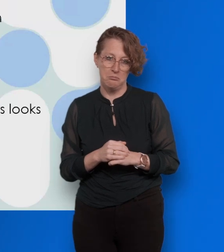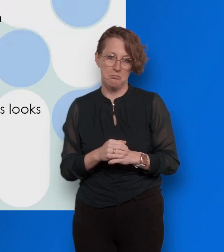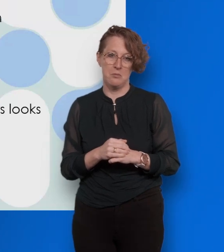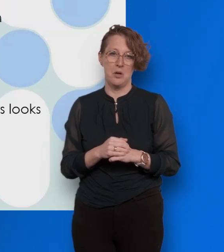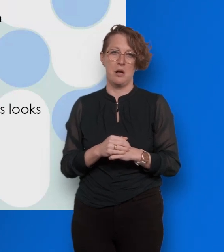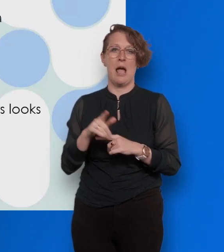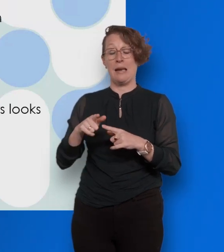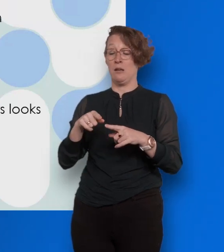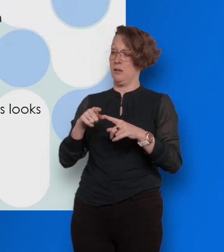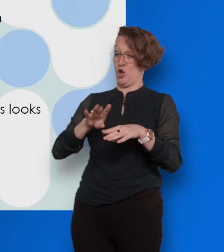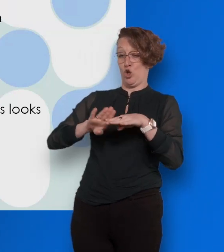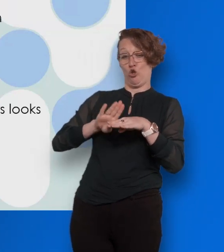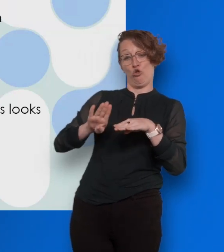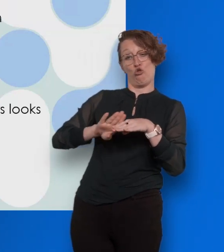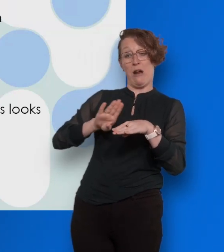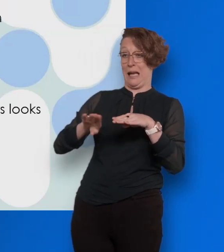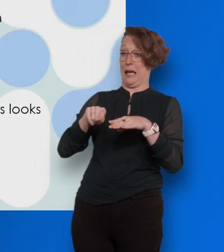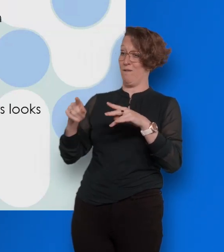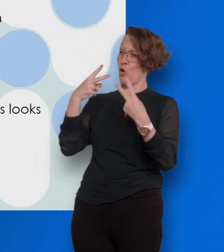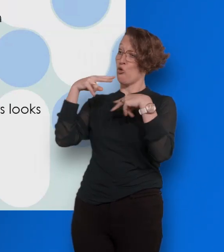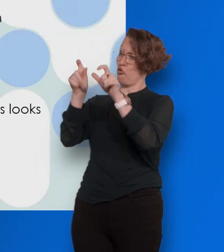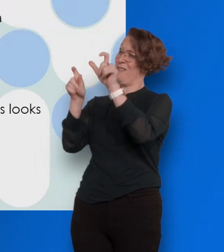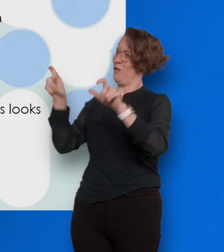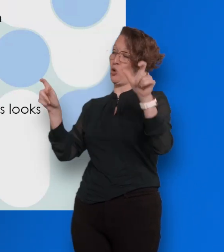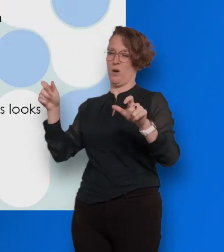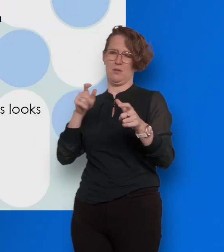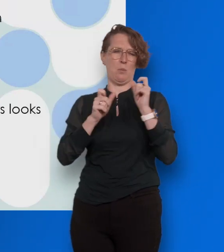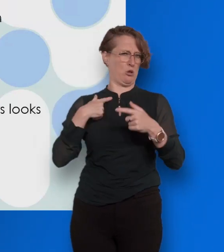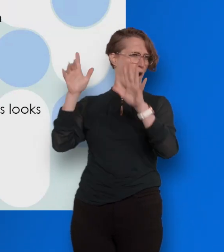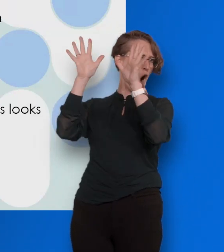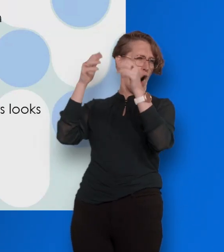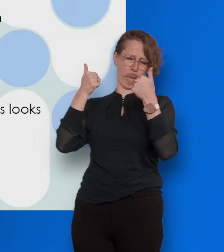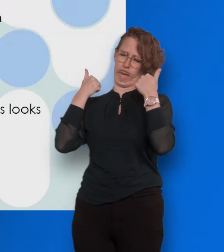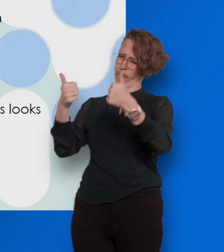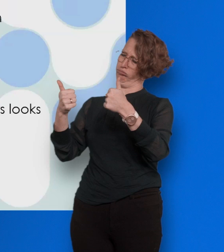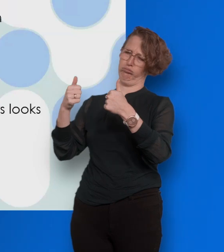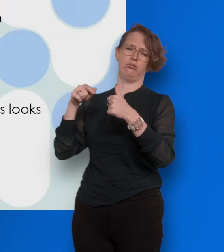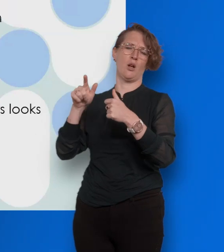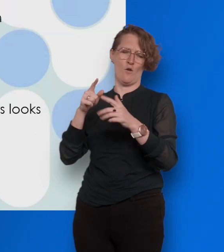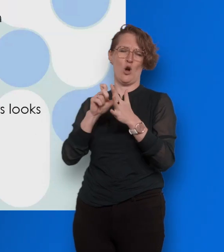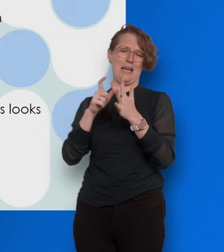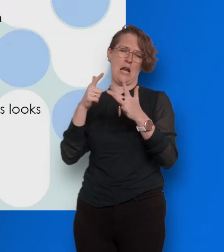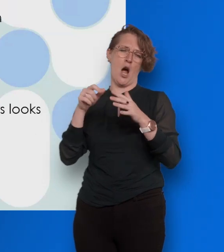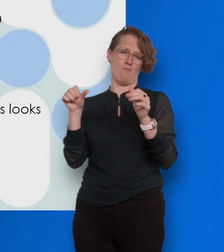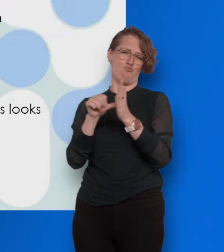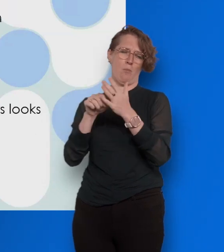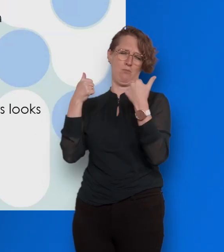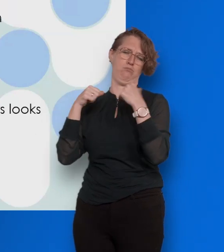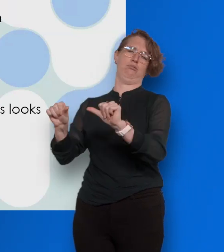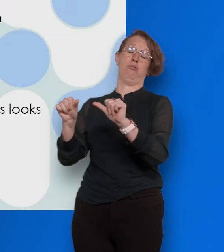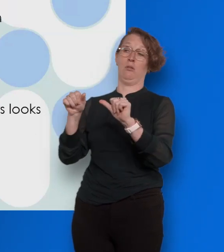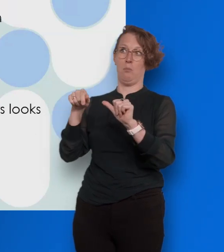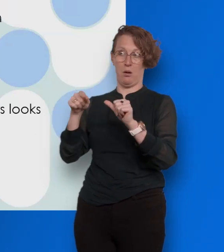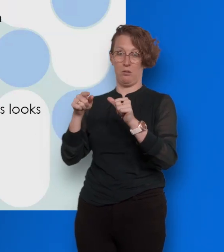for reviewers is always seen as a great solution to all of our EDI problems, but what this training looks